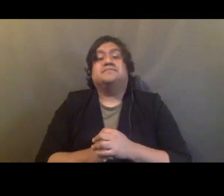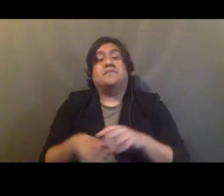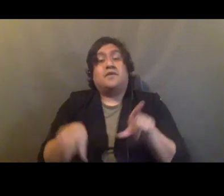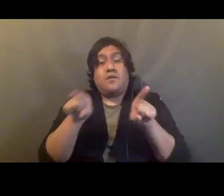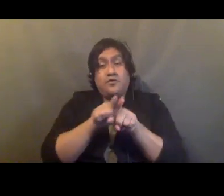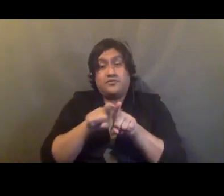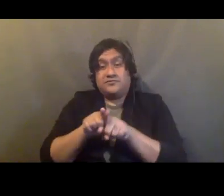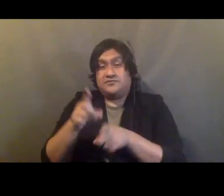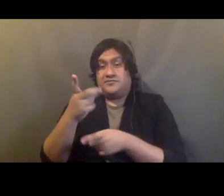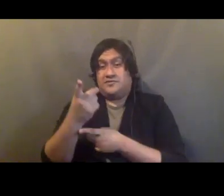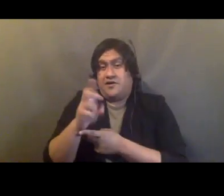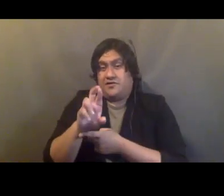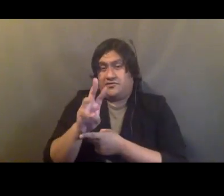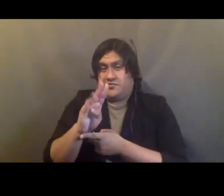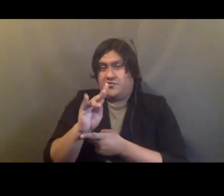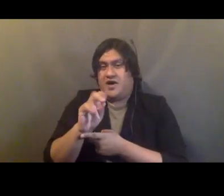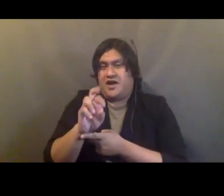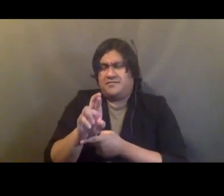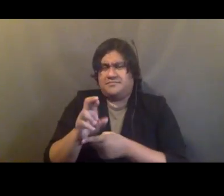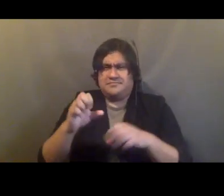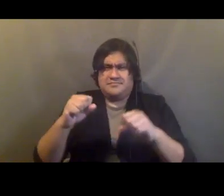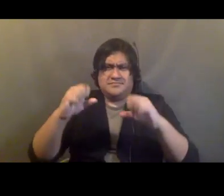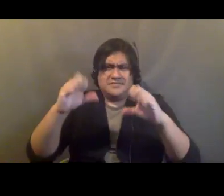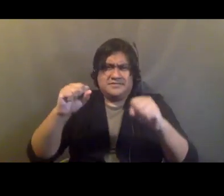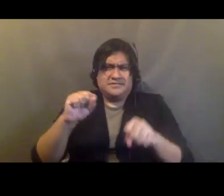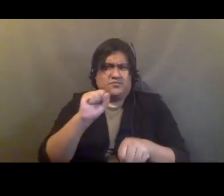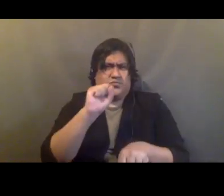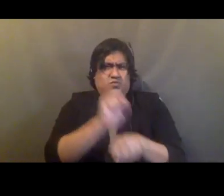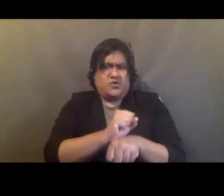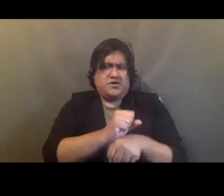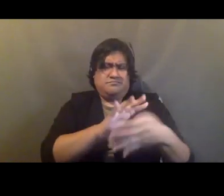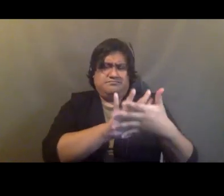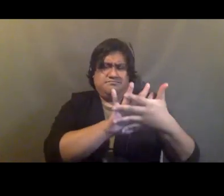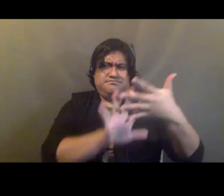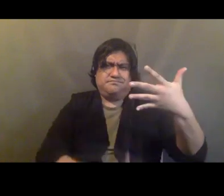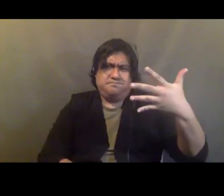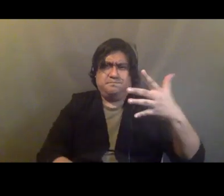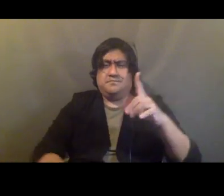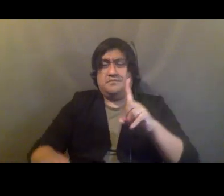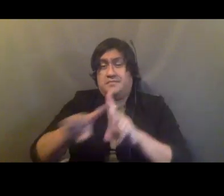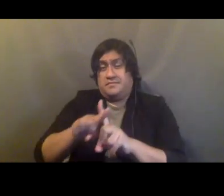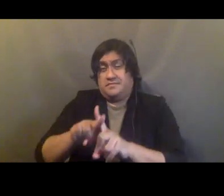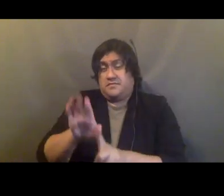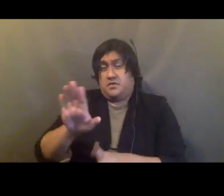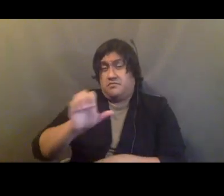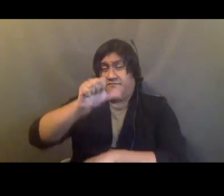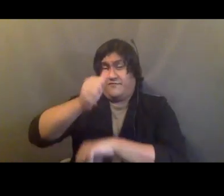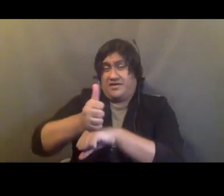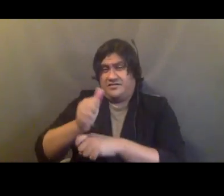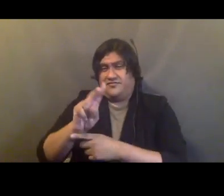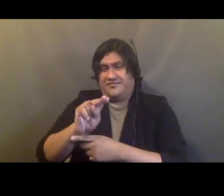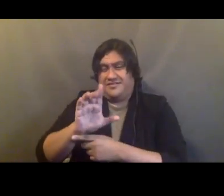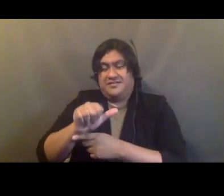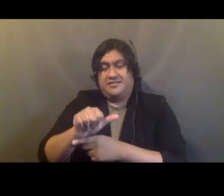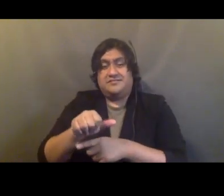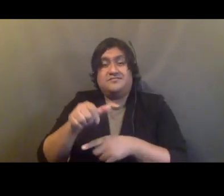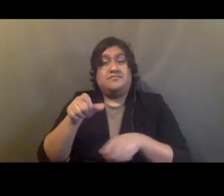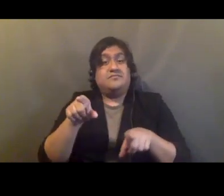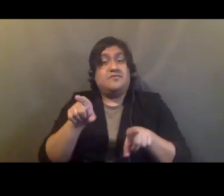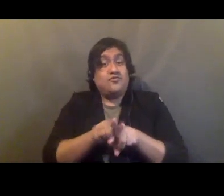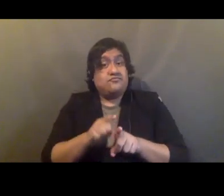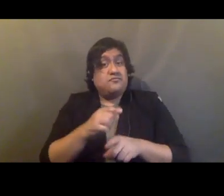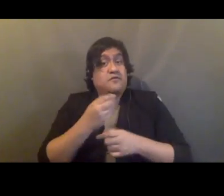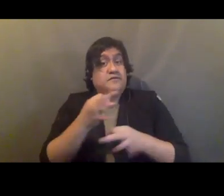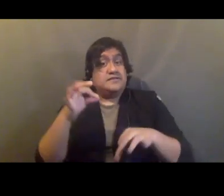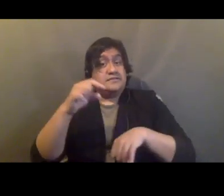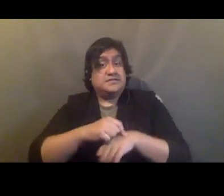Weimer's amazing body of work in UCLA Gender Health, she also enjoys reading, doing puzzles, spending time with her